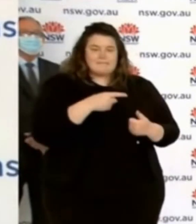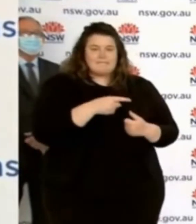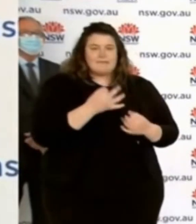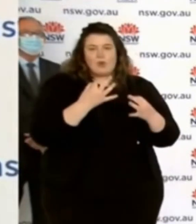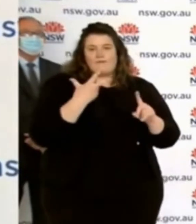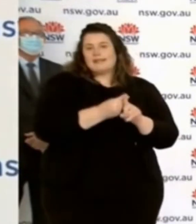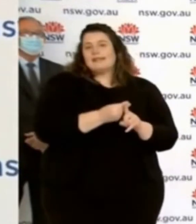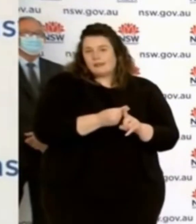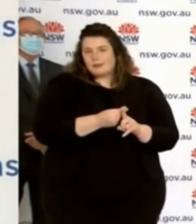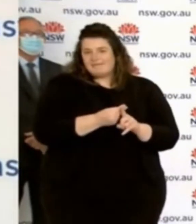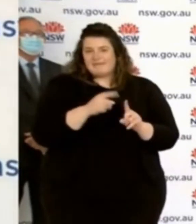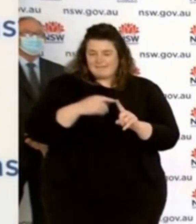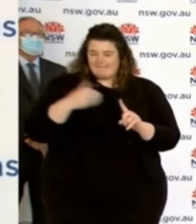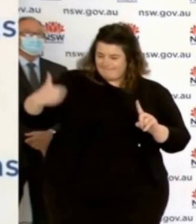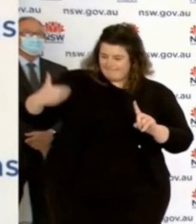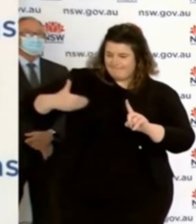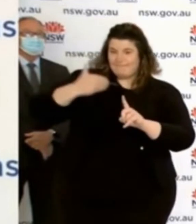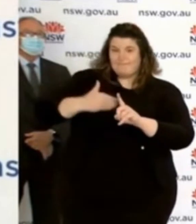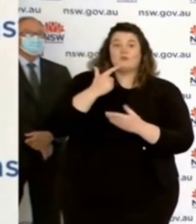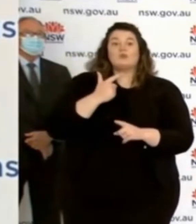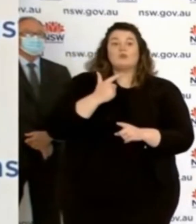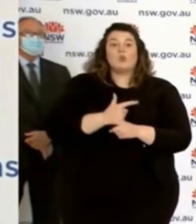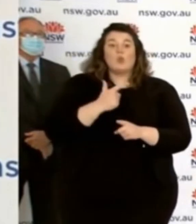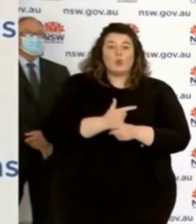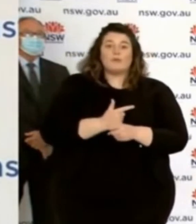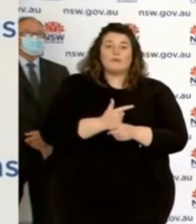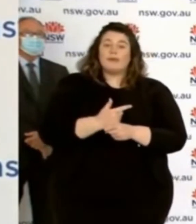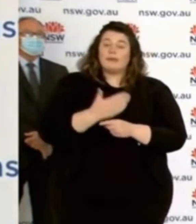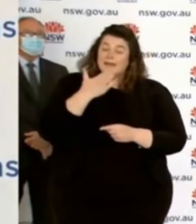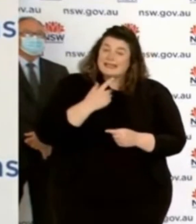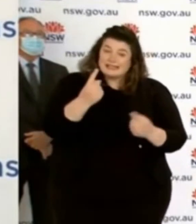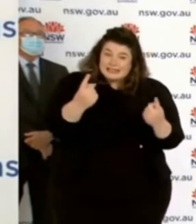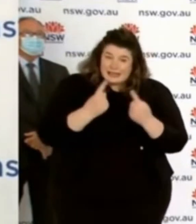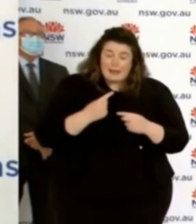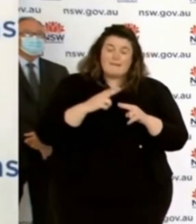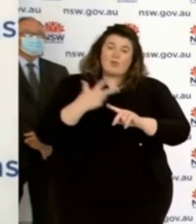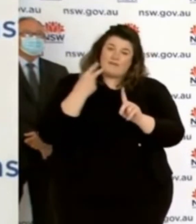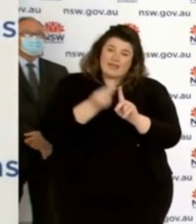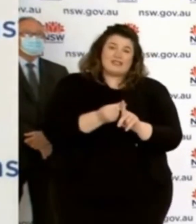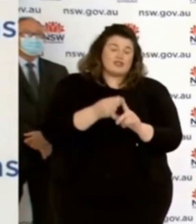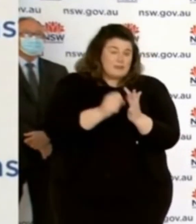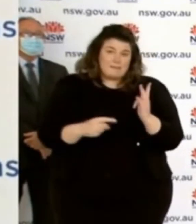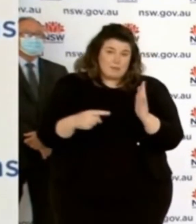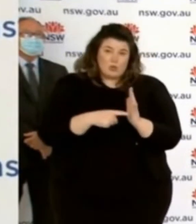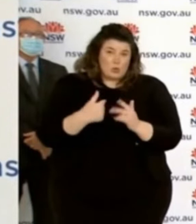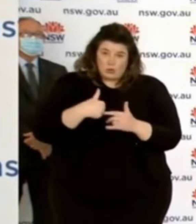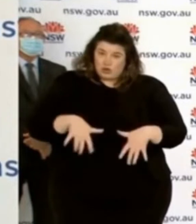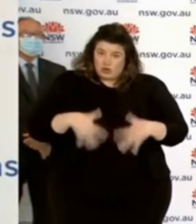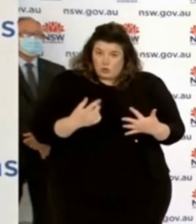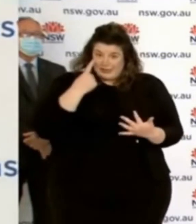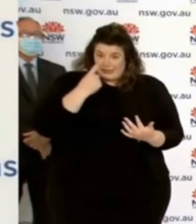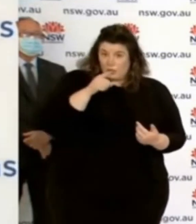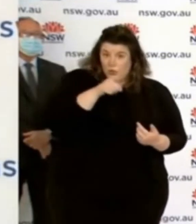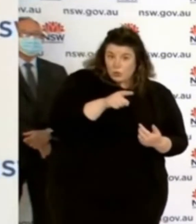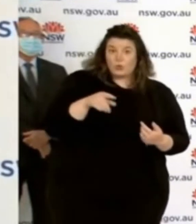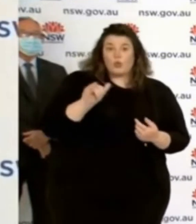department colleagues have mentioned at previous press conferences, please come forward, get vaccinated. We do not want to see you or